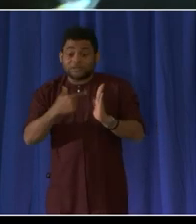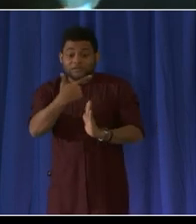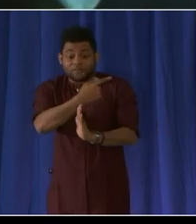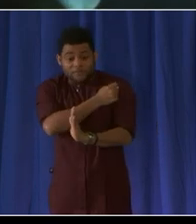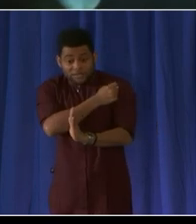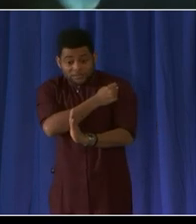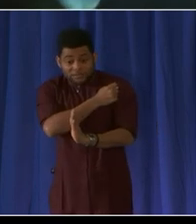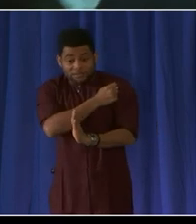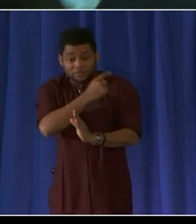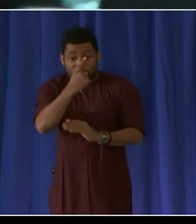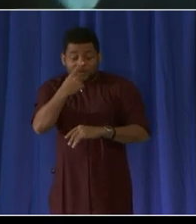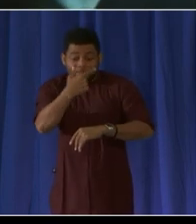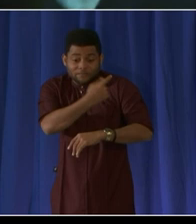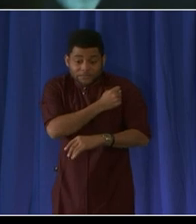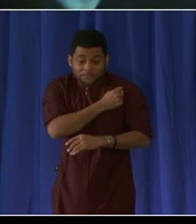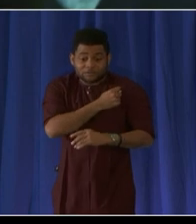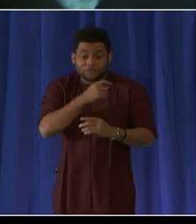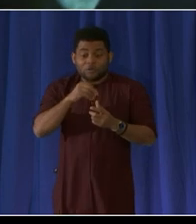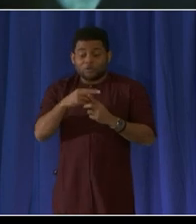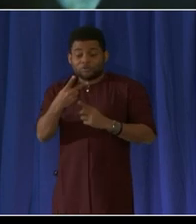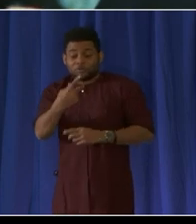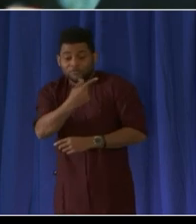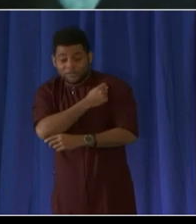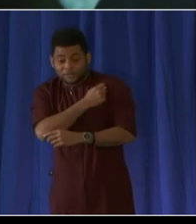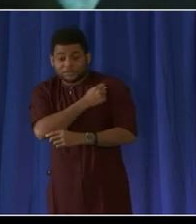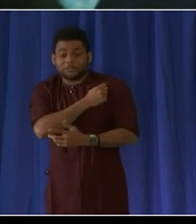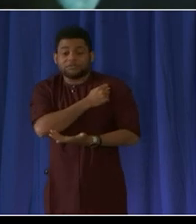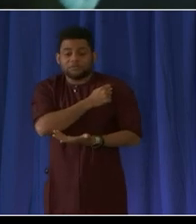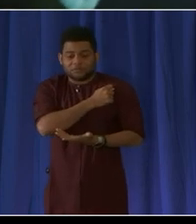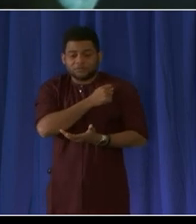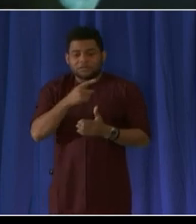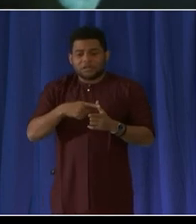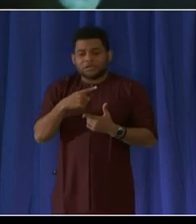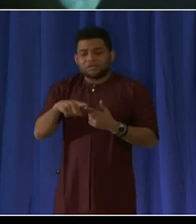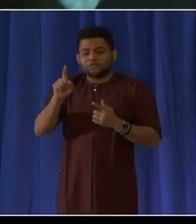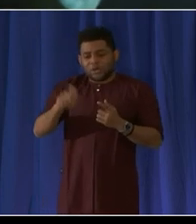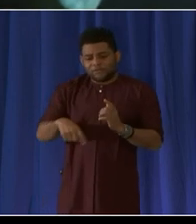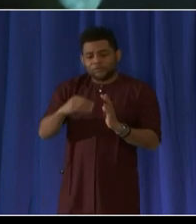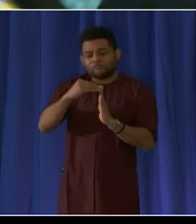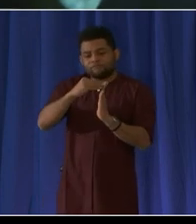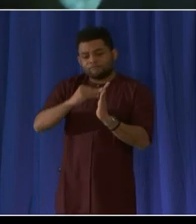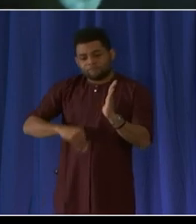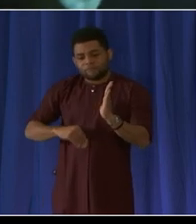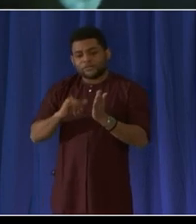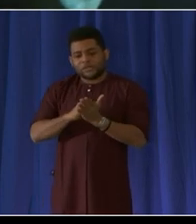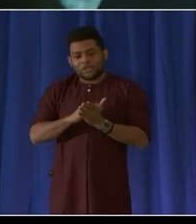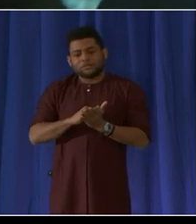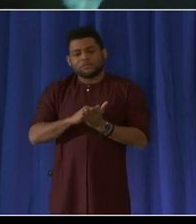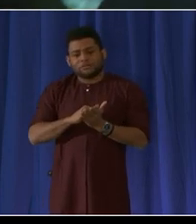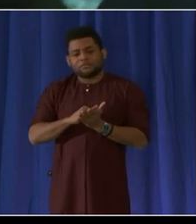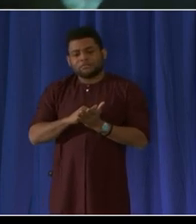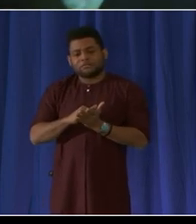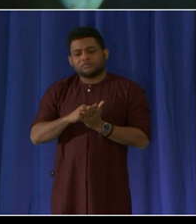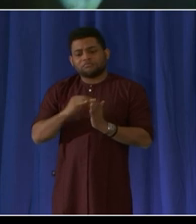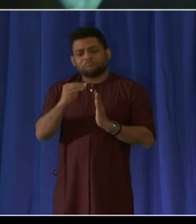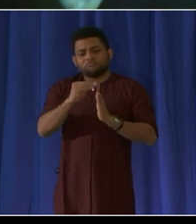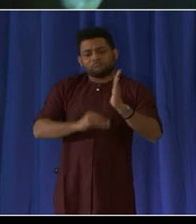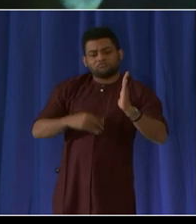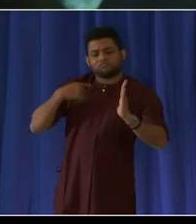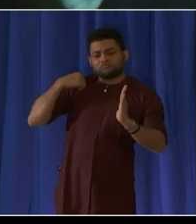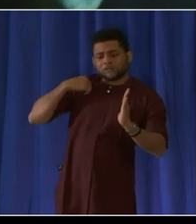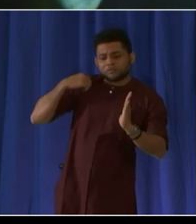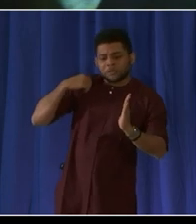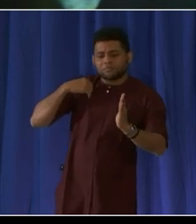vaccine series, whether it's a 1 vaccine or 2, if it's 2 vaccine shots, then you have to have completed the 2 series. You